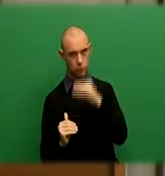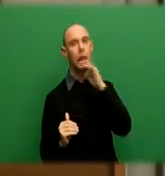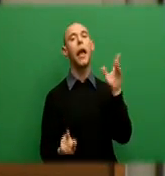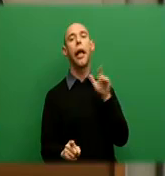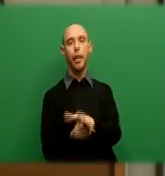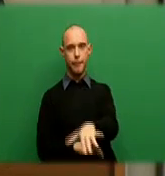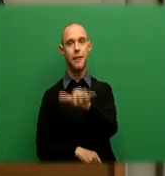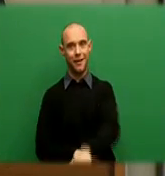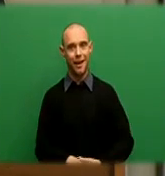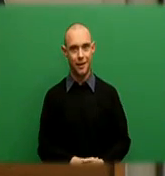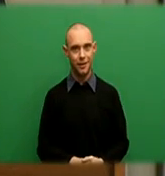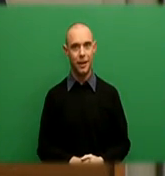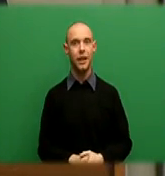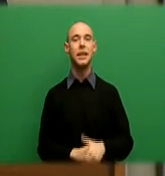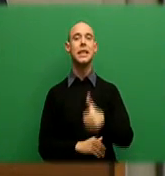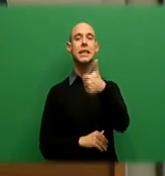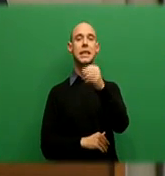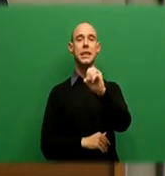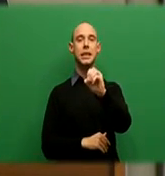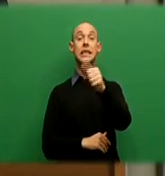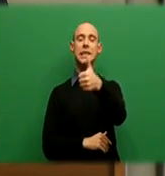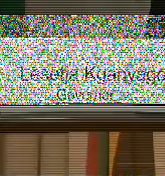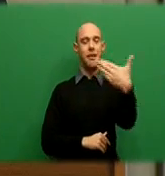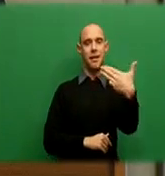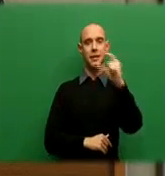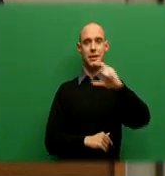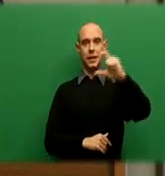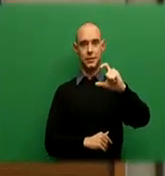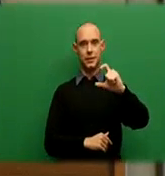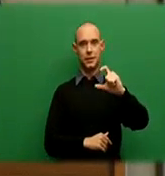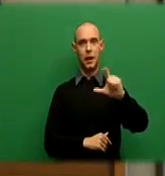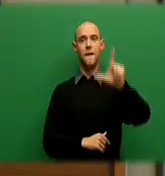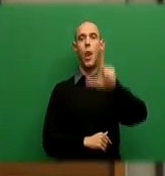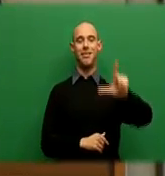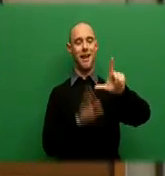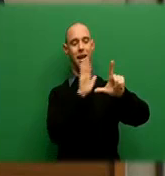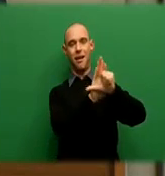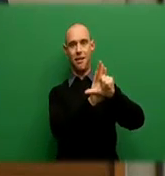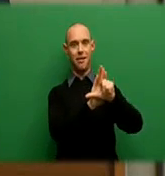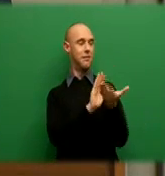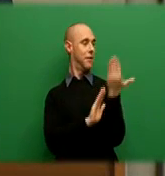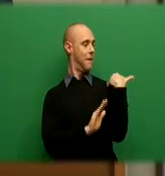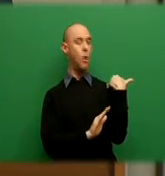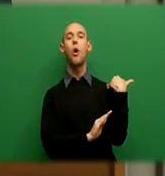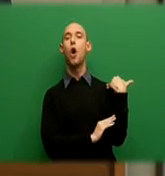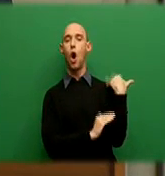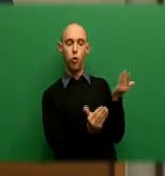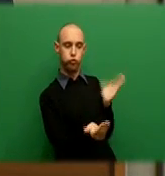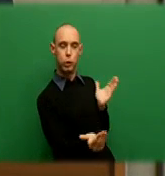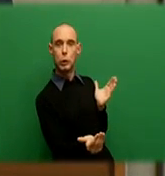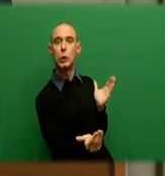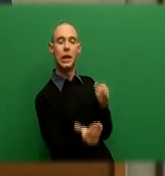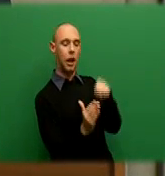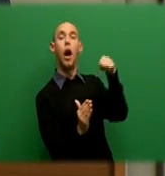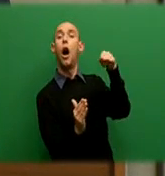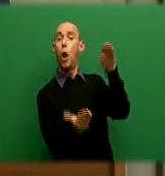cents per litre earlier this month to its lowest level since March 2015. However,